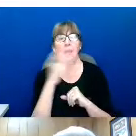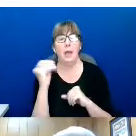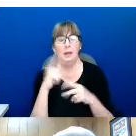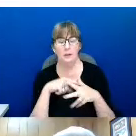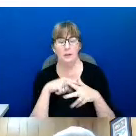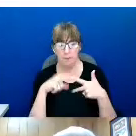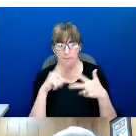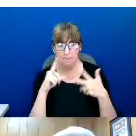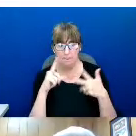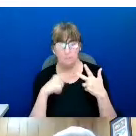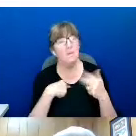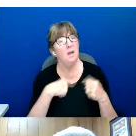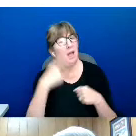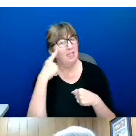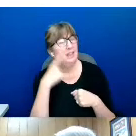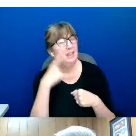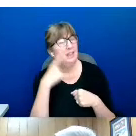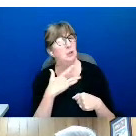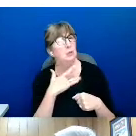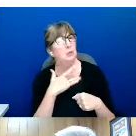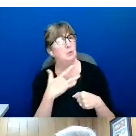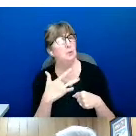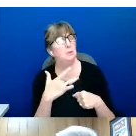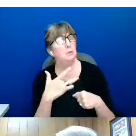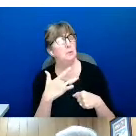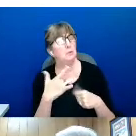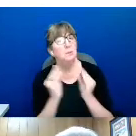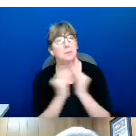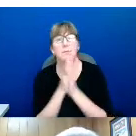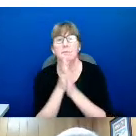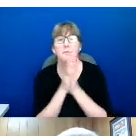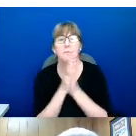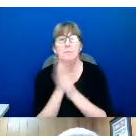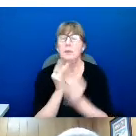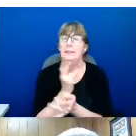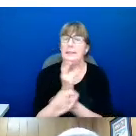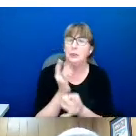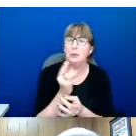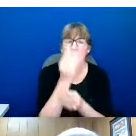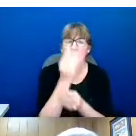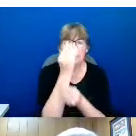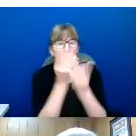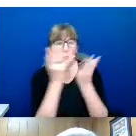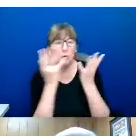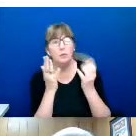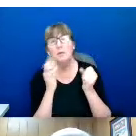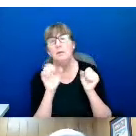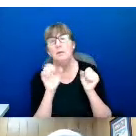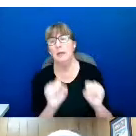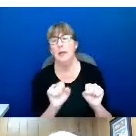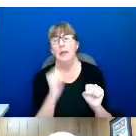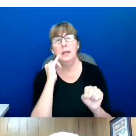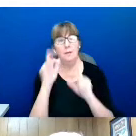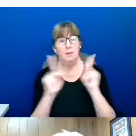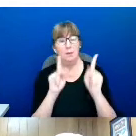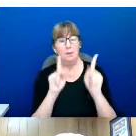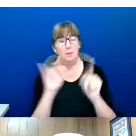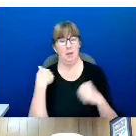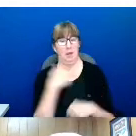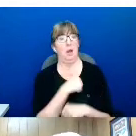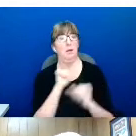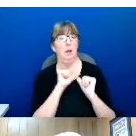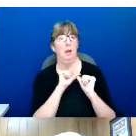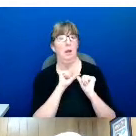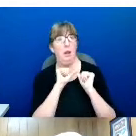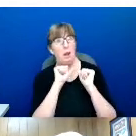I think it's usually a little more interesting and informative when you have not just people like us going on for an hour and a half about how to